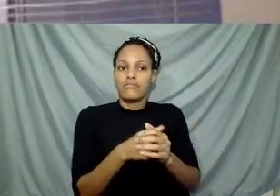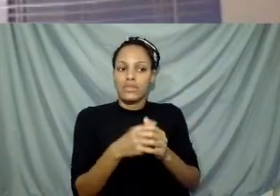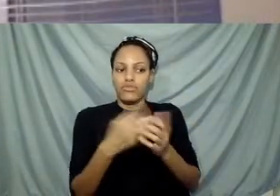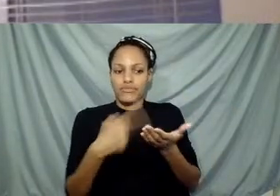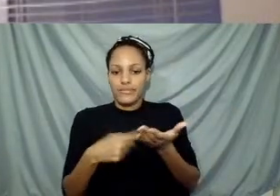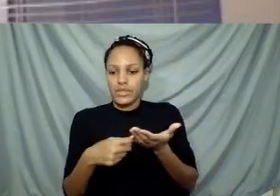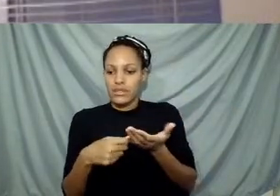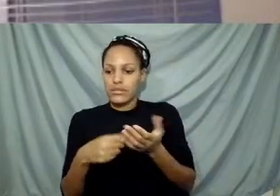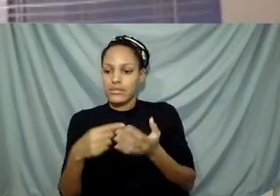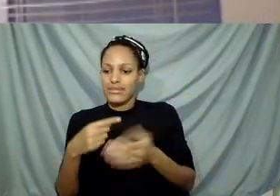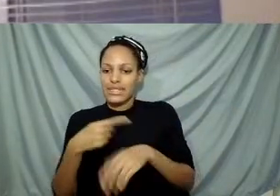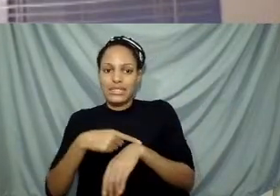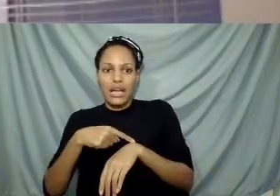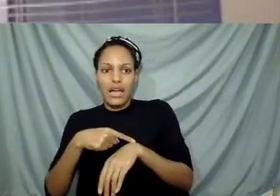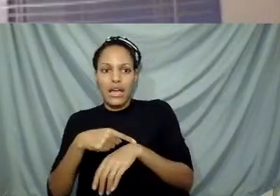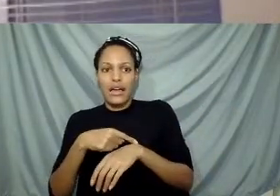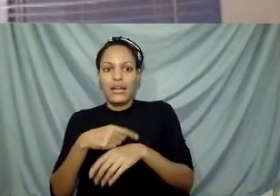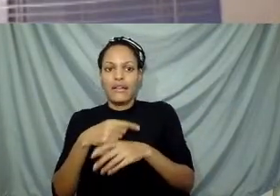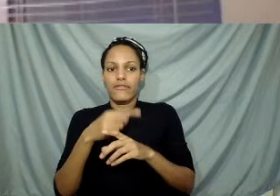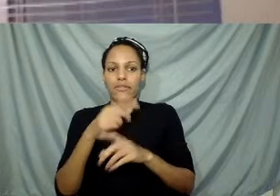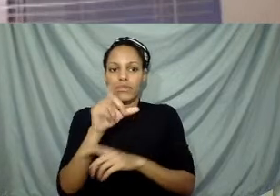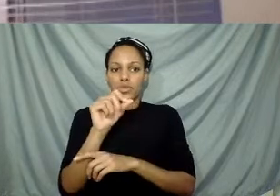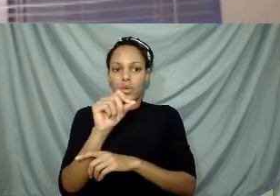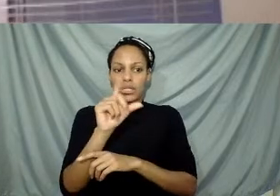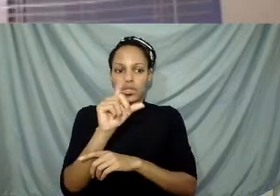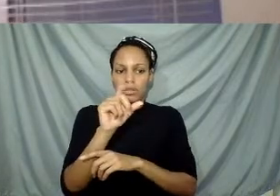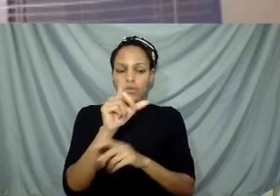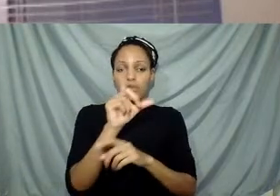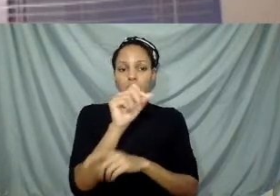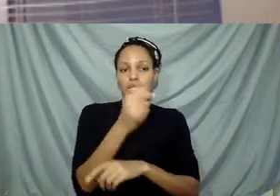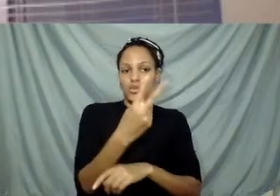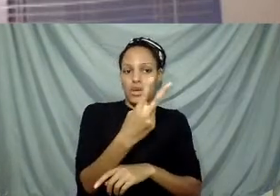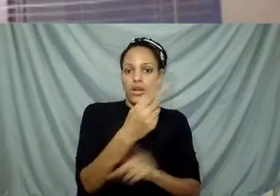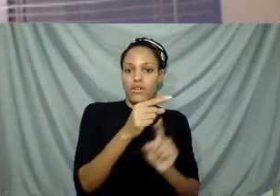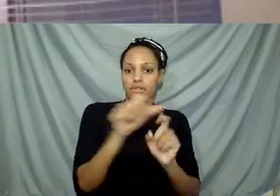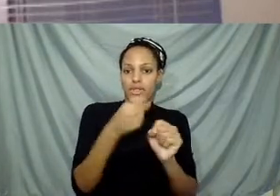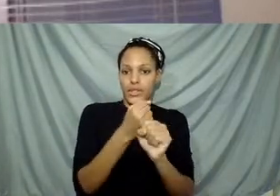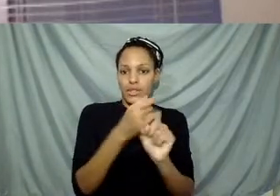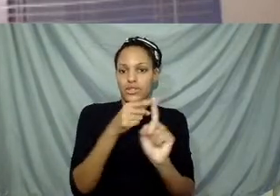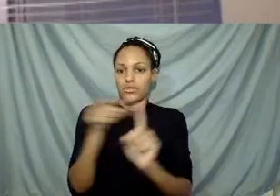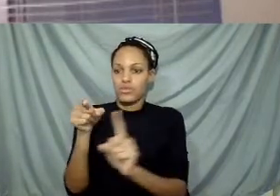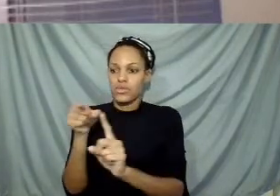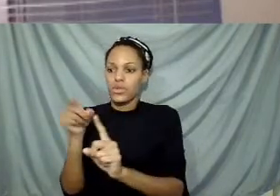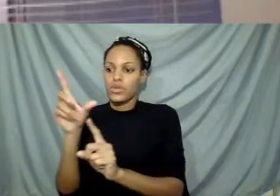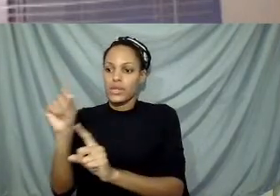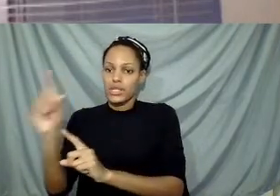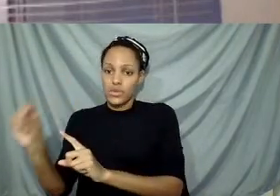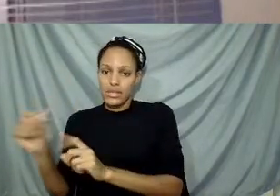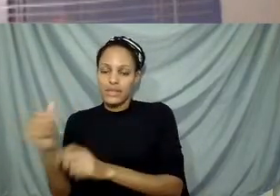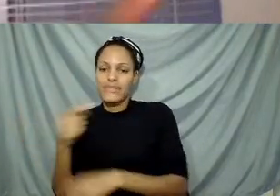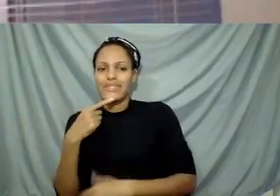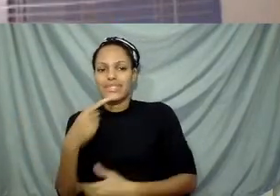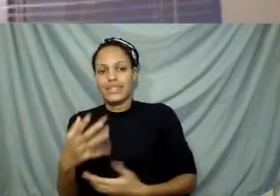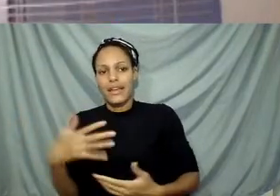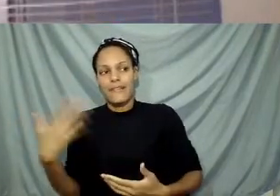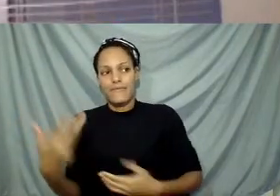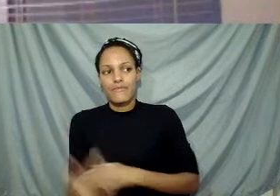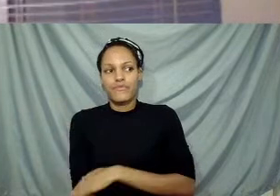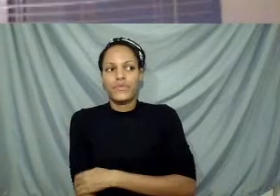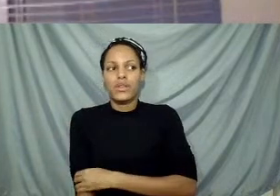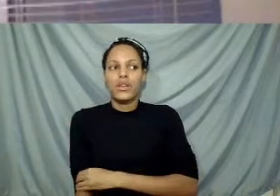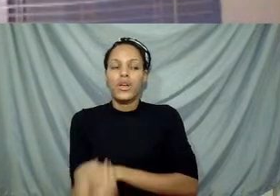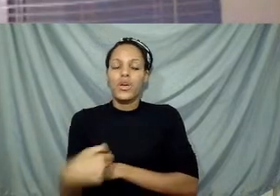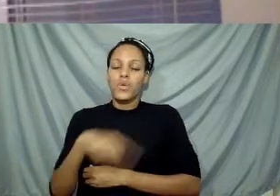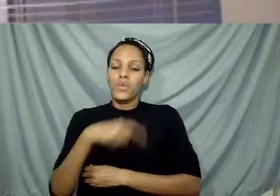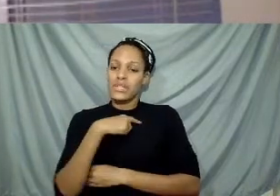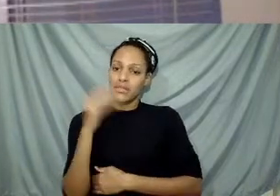which is 2020, from 2012 to 2020. And he would just say that what we need to be